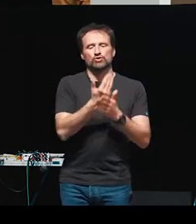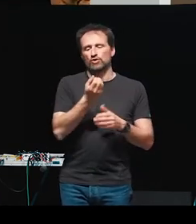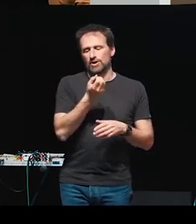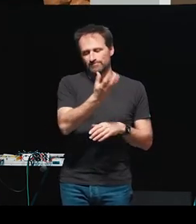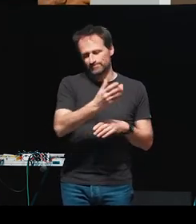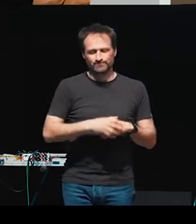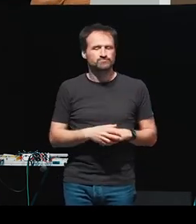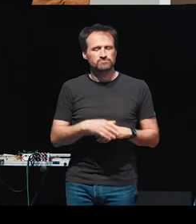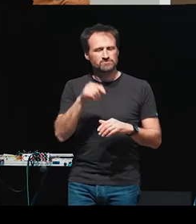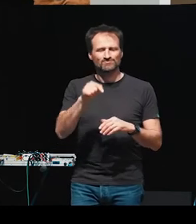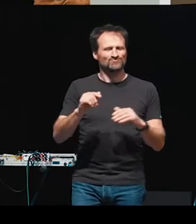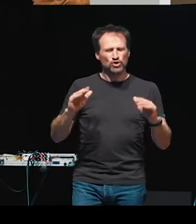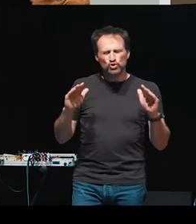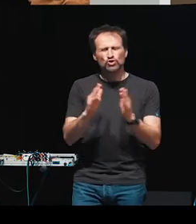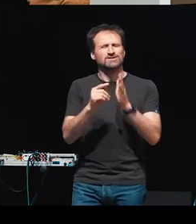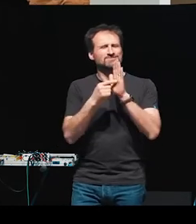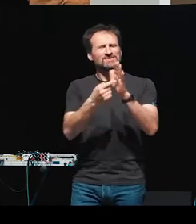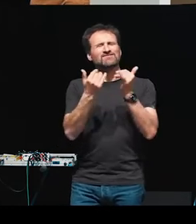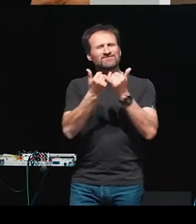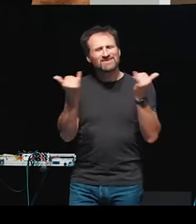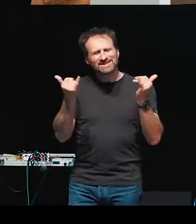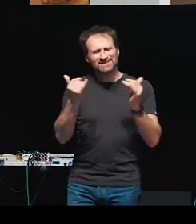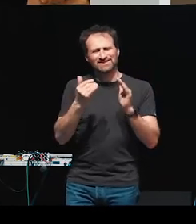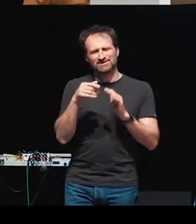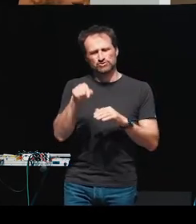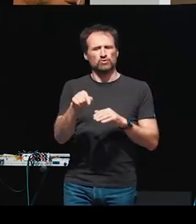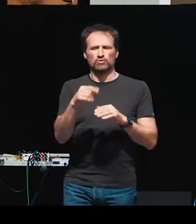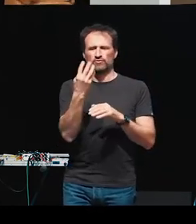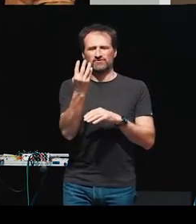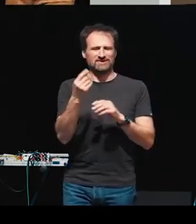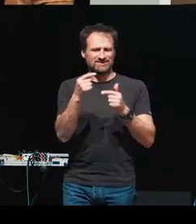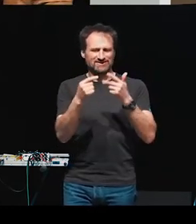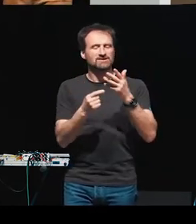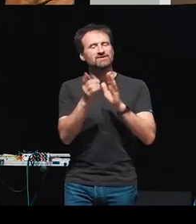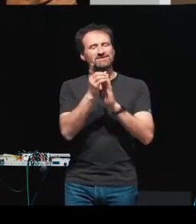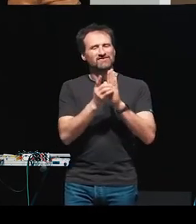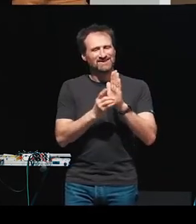quick show of how you define these four things. This is